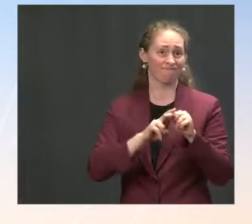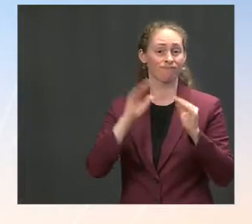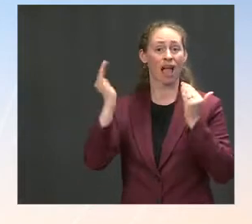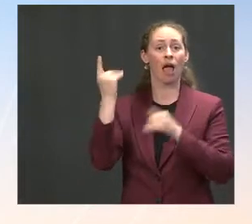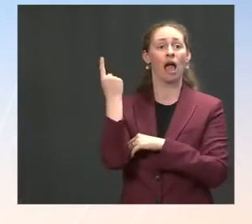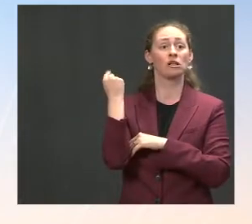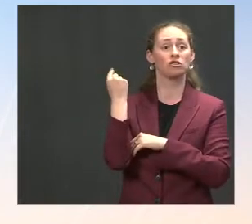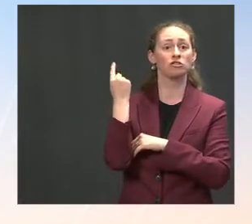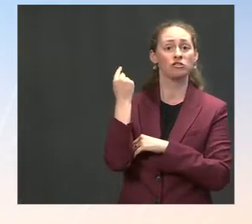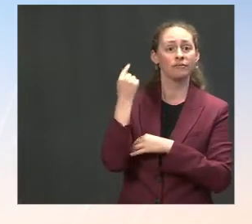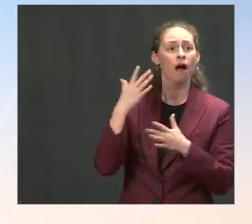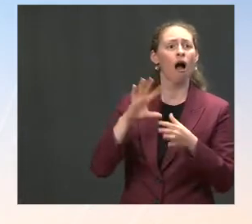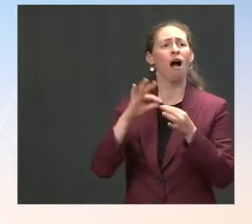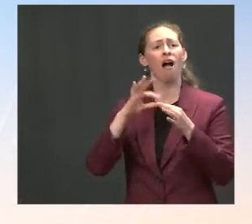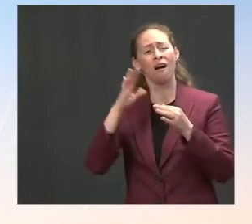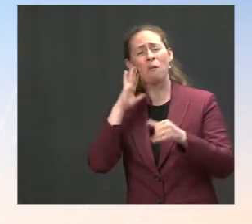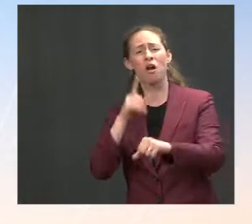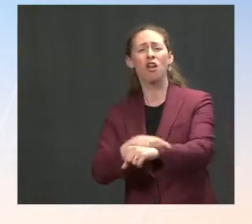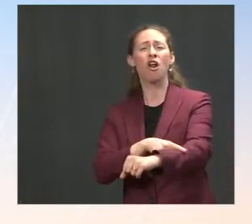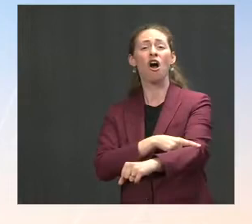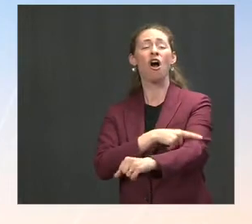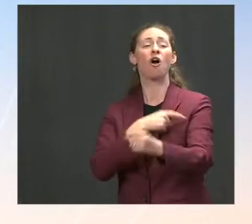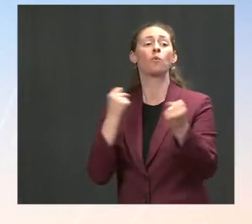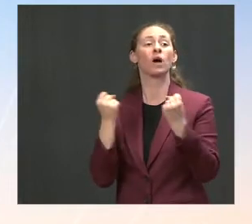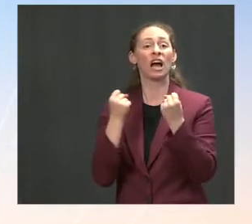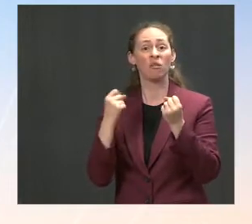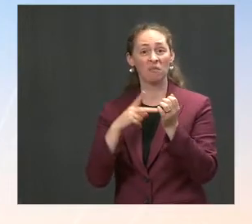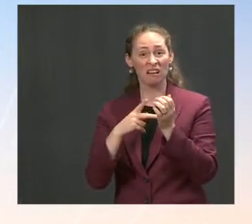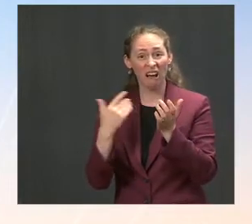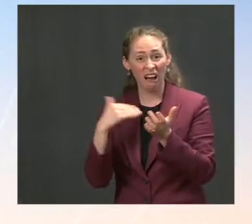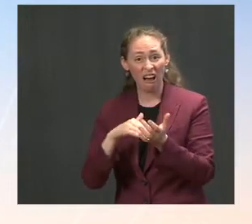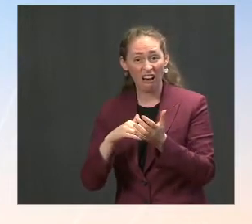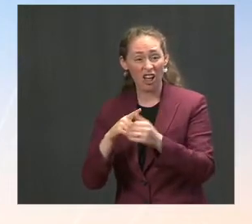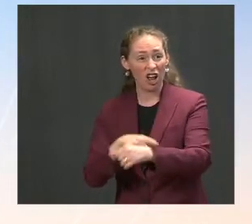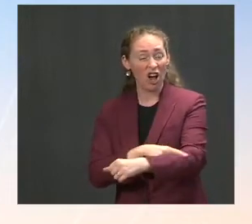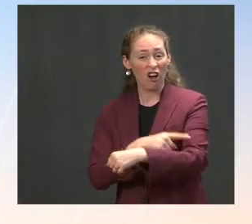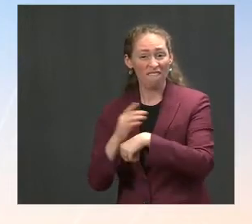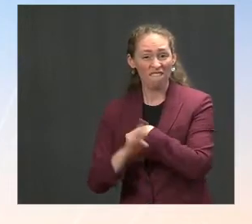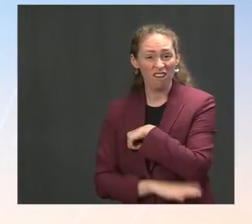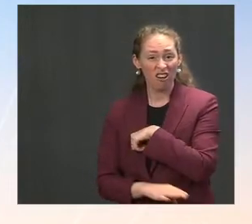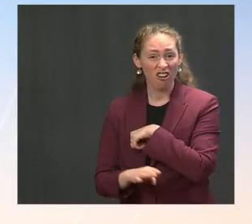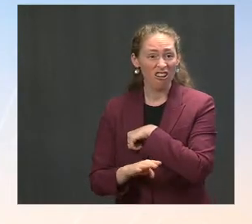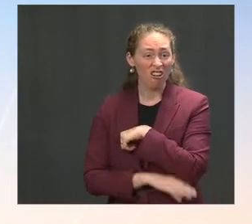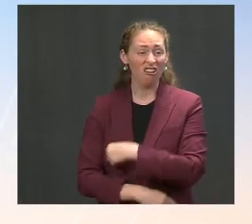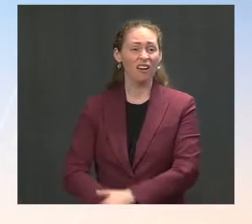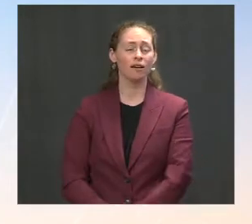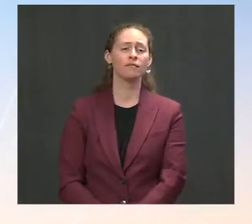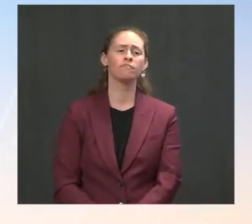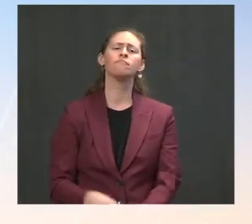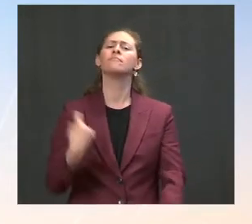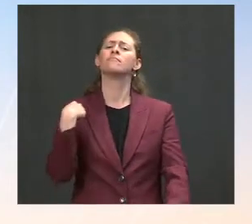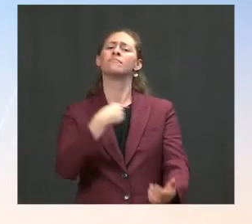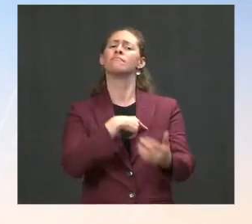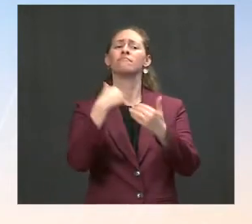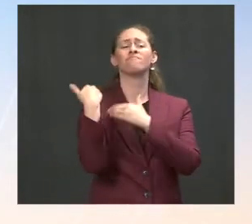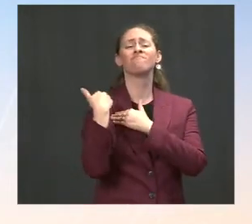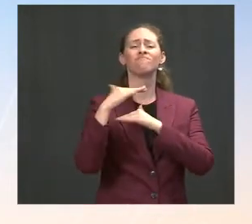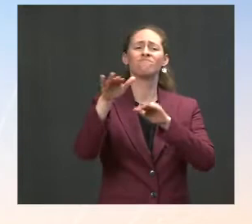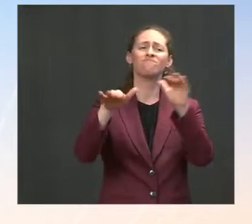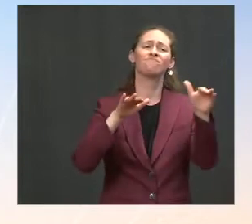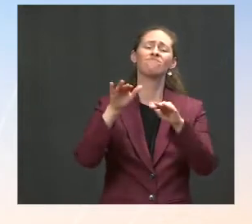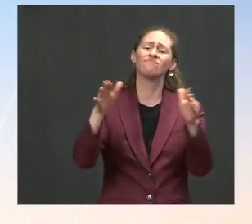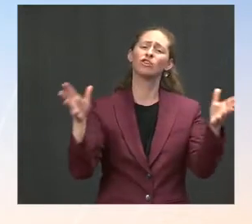a potentially long fall? I think the president's role right now is to continue to encourage people to get vaccinated because